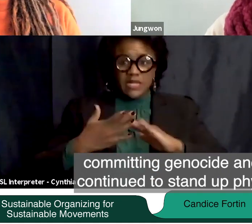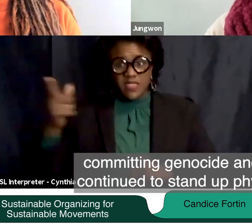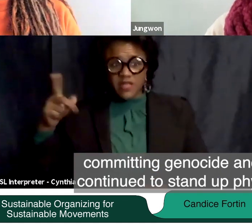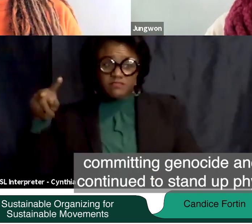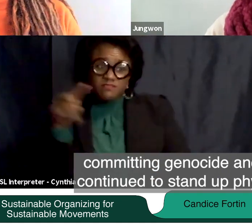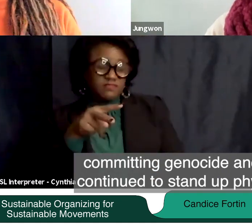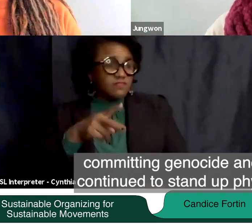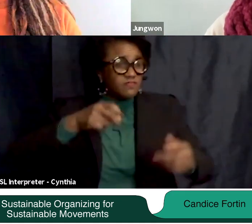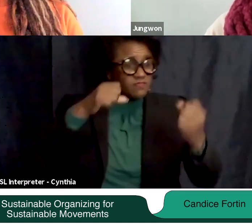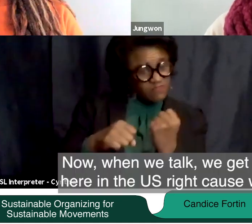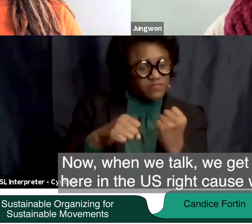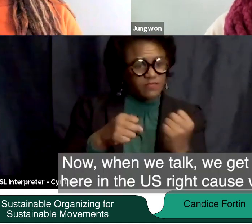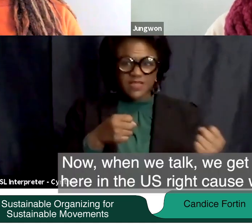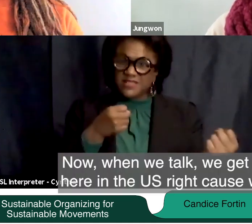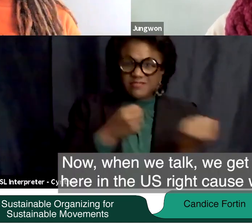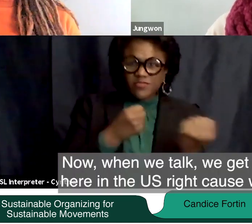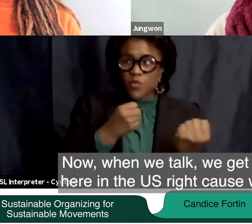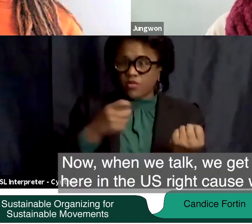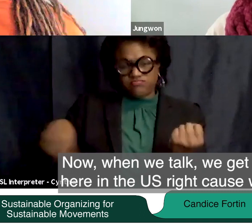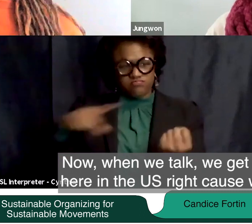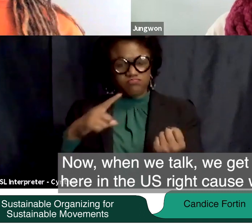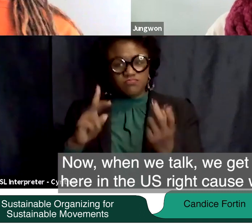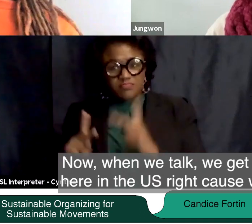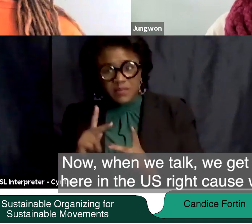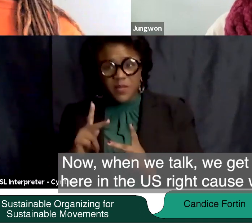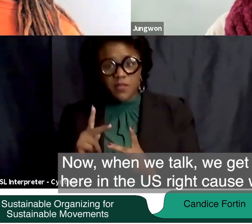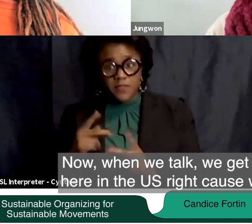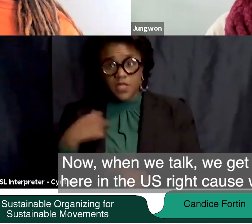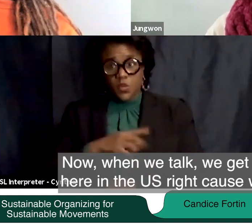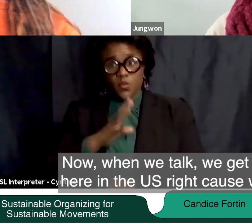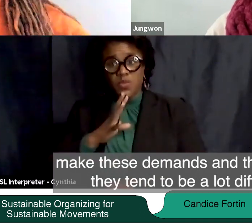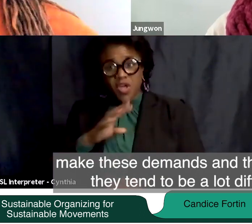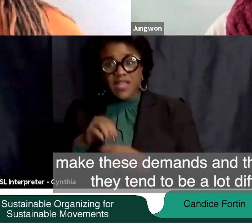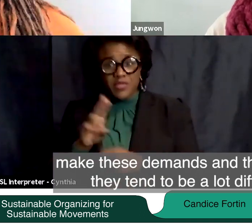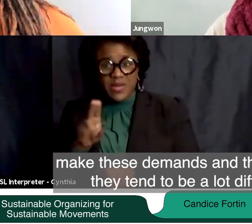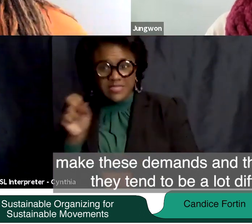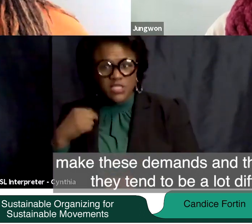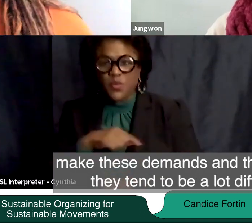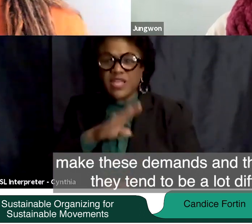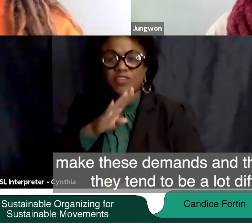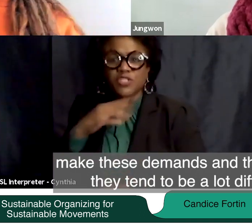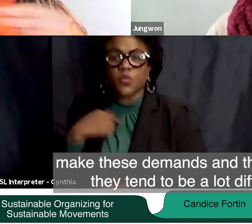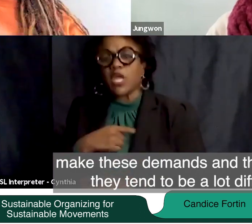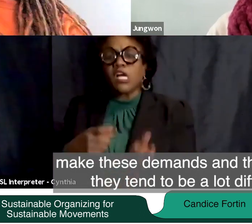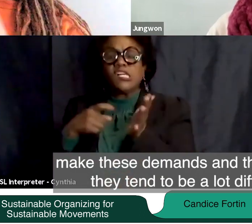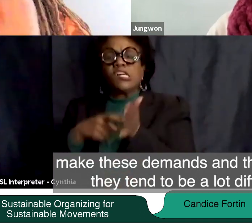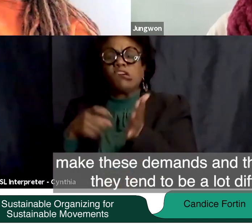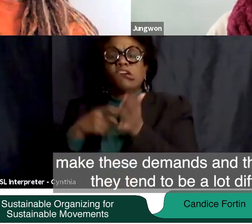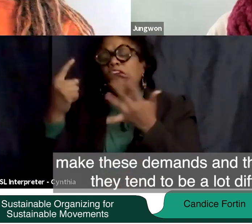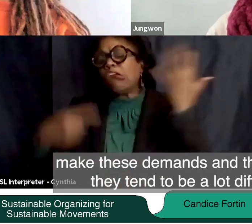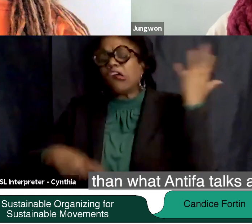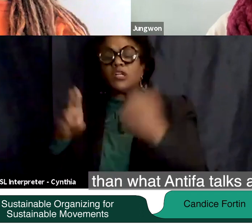to stand up physically. Now, when we get frustrated here in the US, right? Because we always make these demands in the US, and they tend